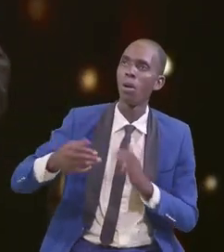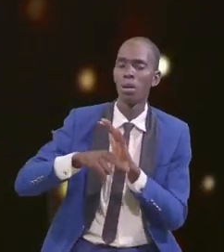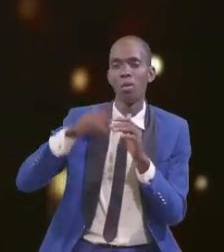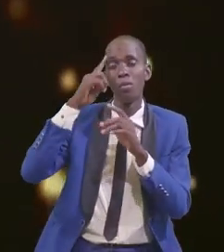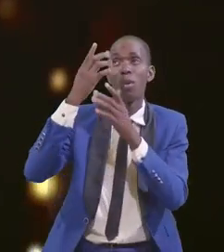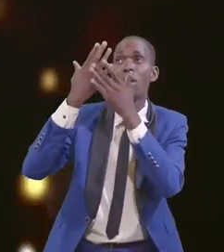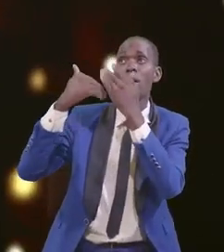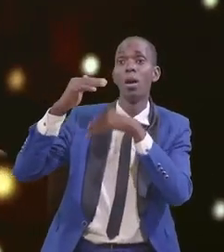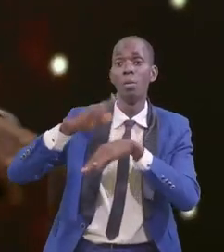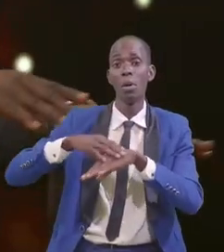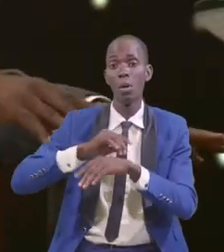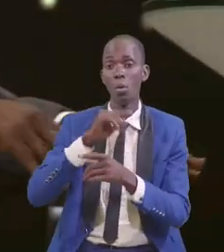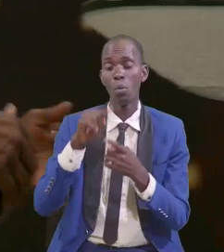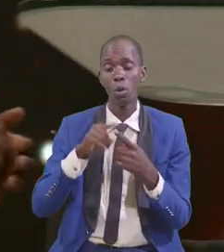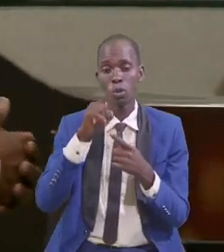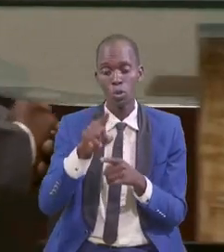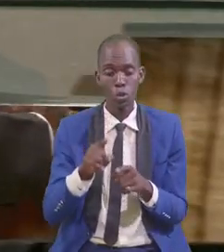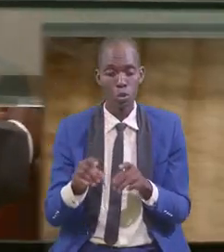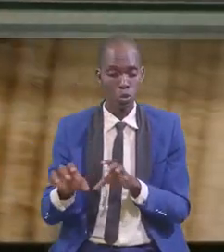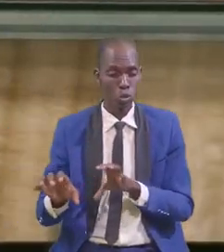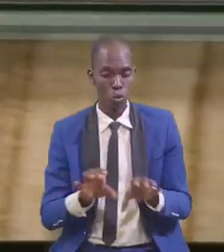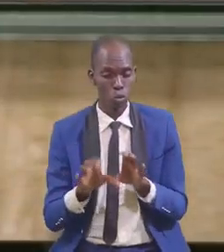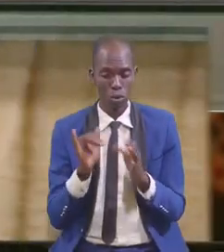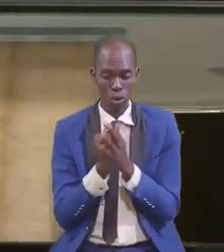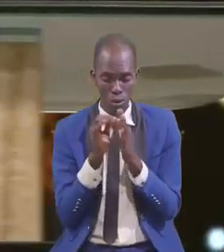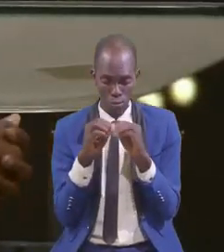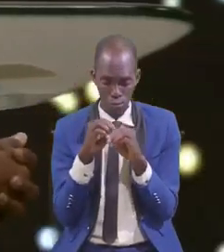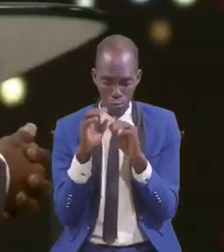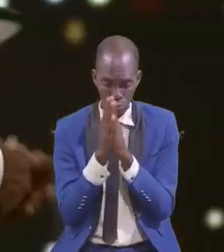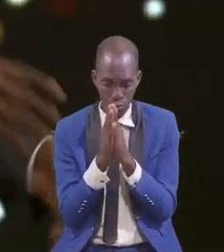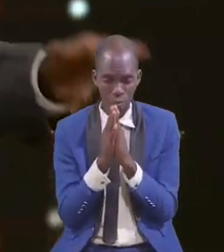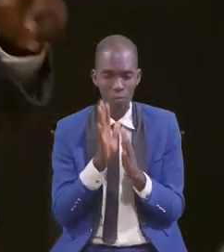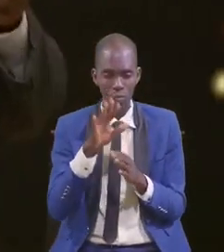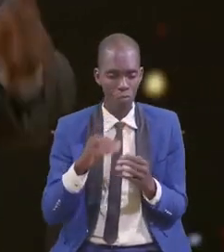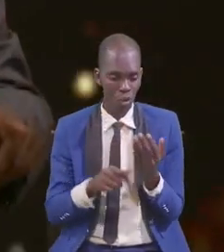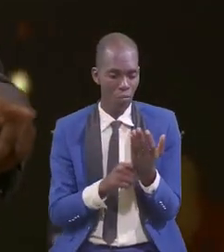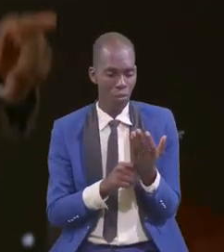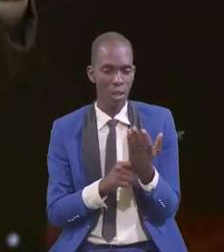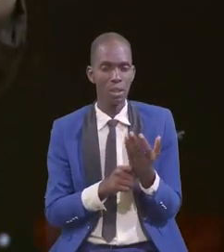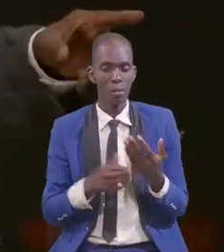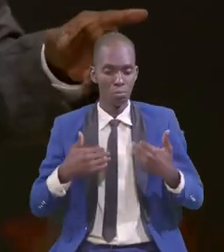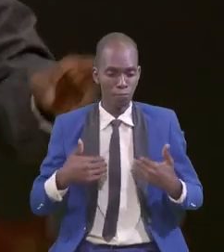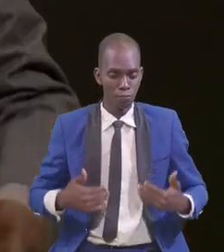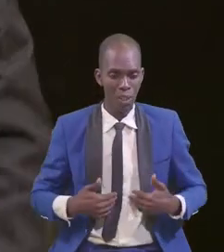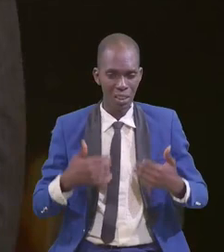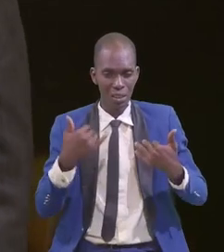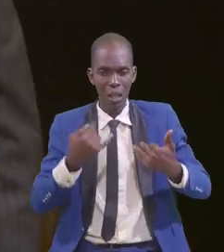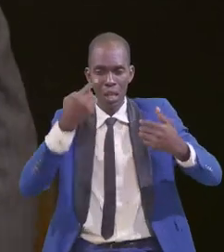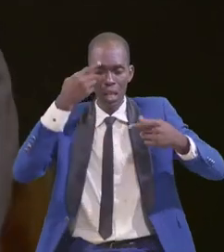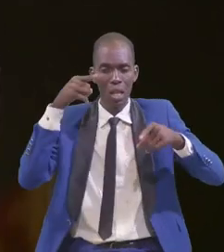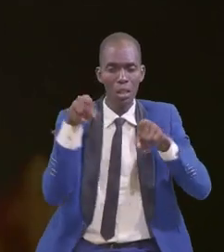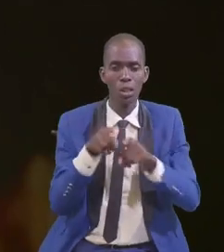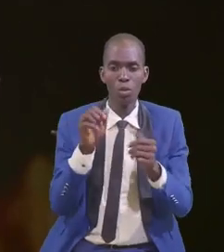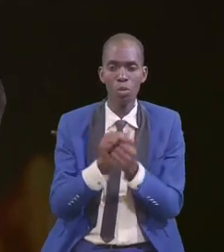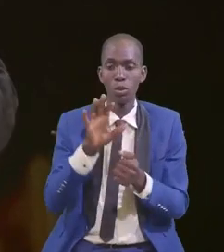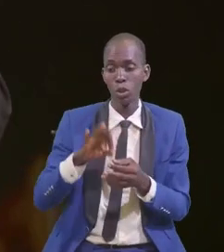that, and your flesh comes to that same level at the willing spirit, that's